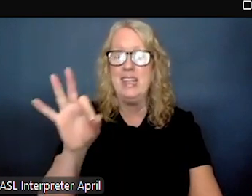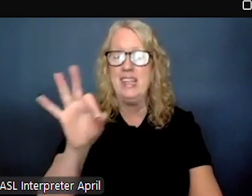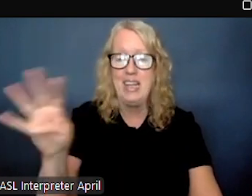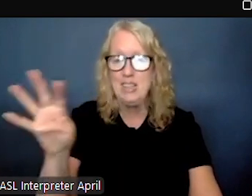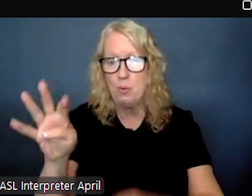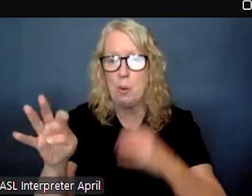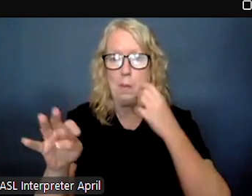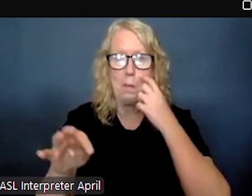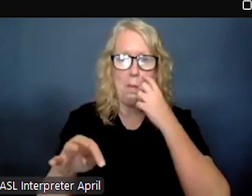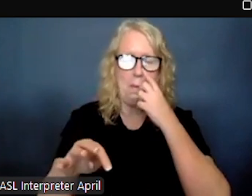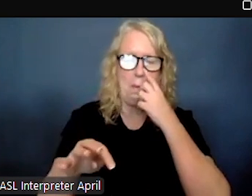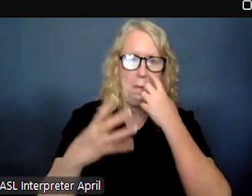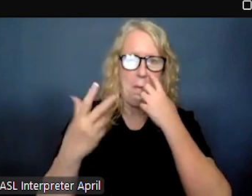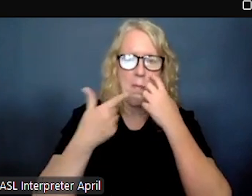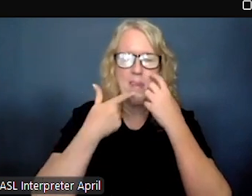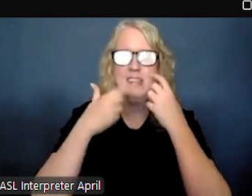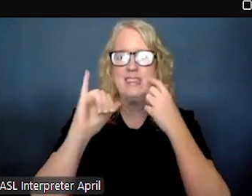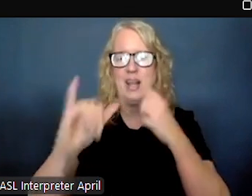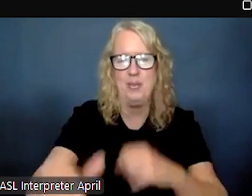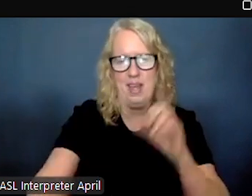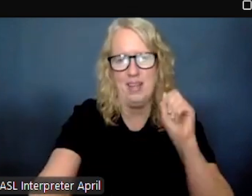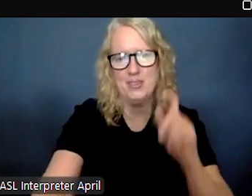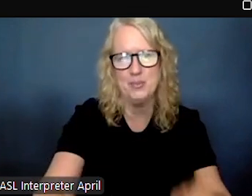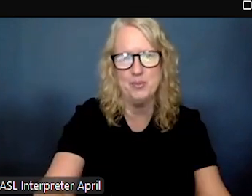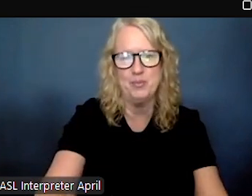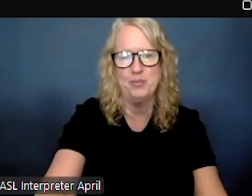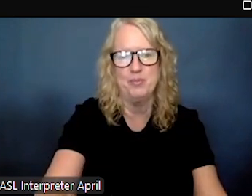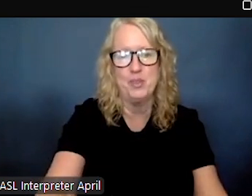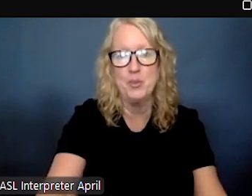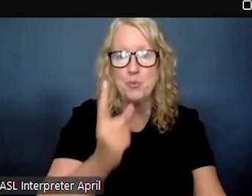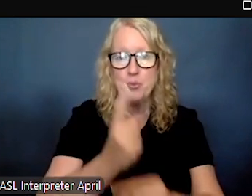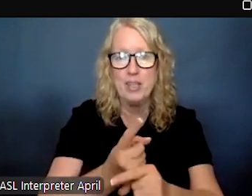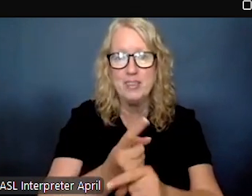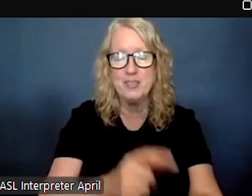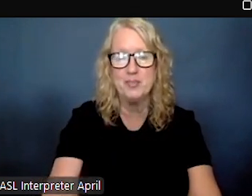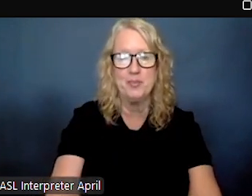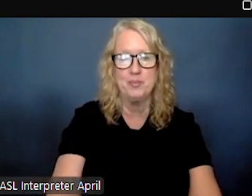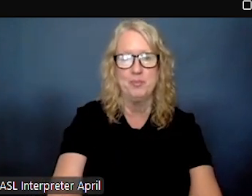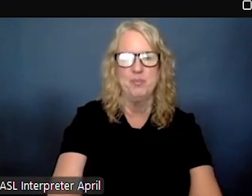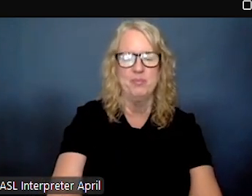94% of you said that. Are we right?